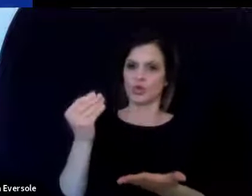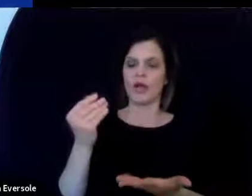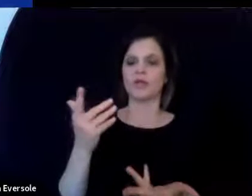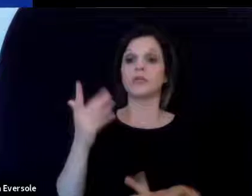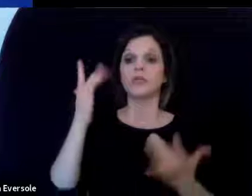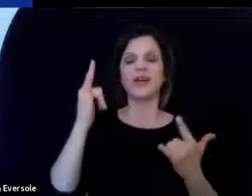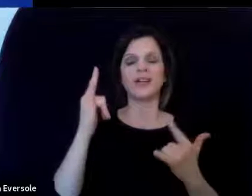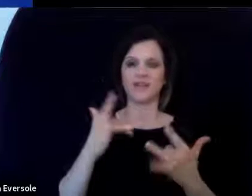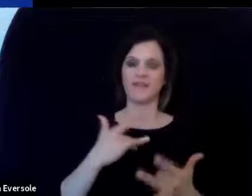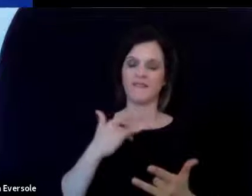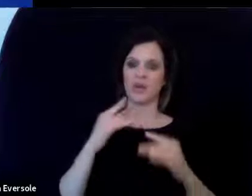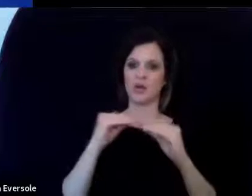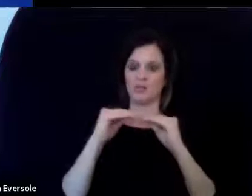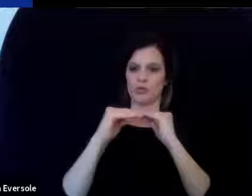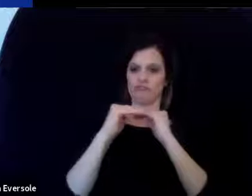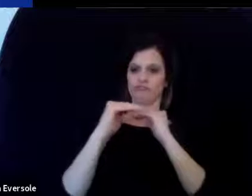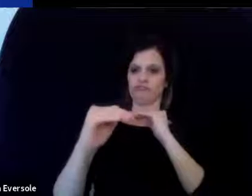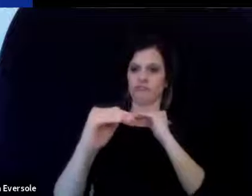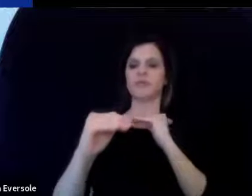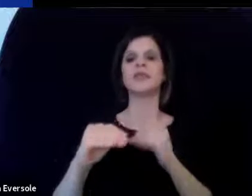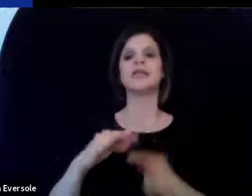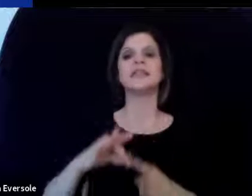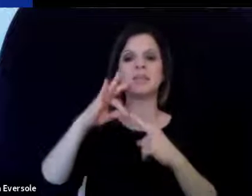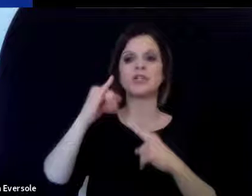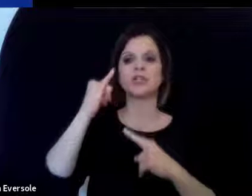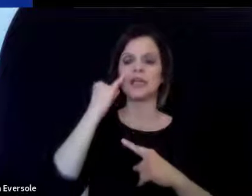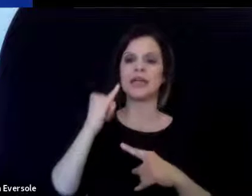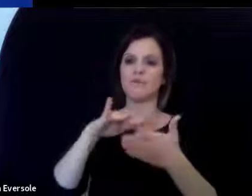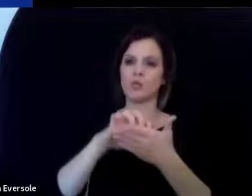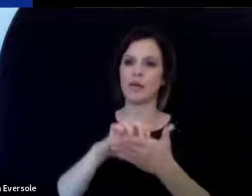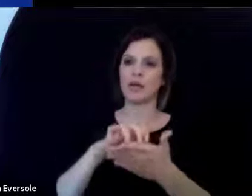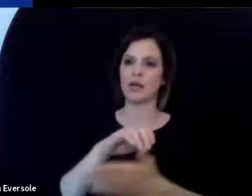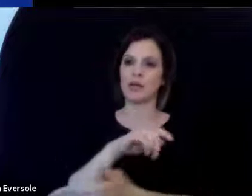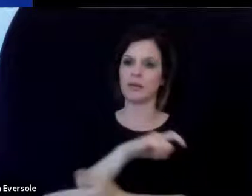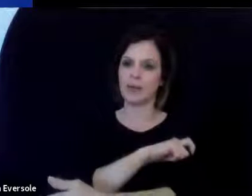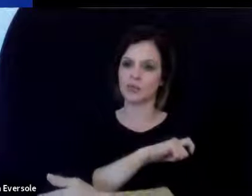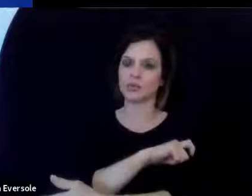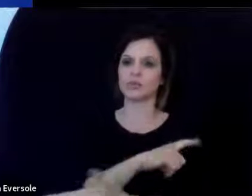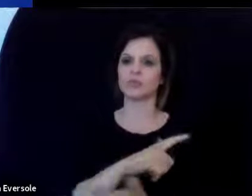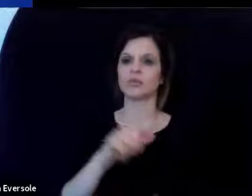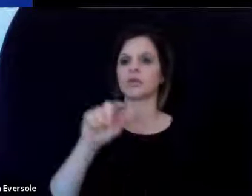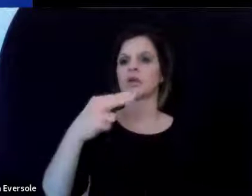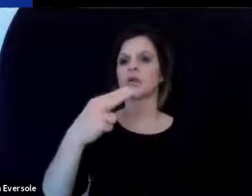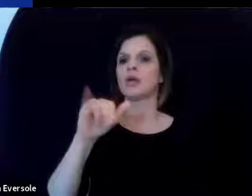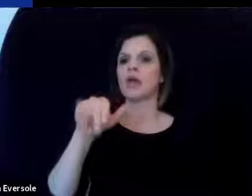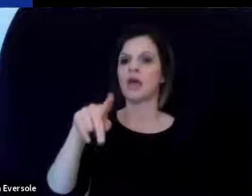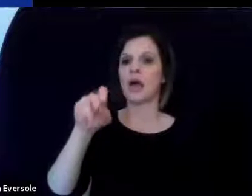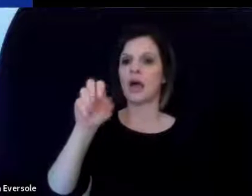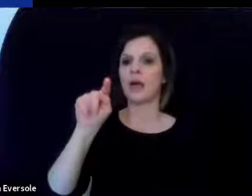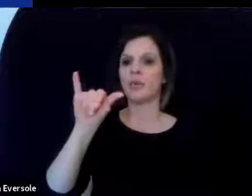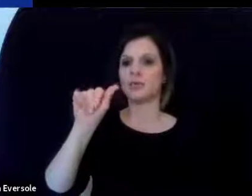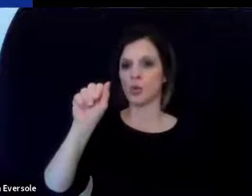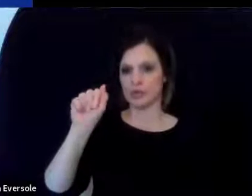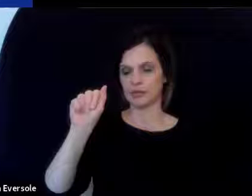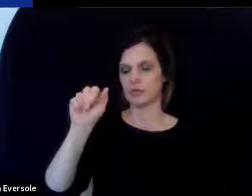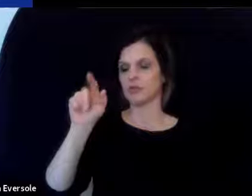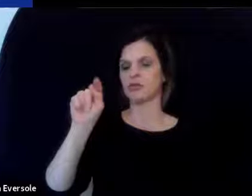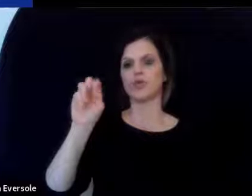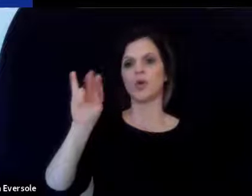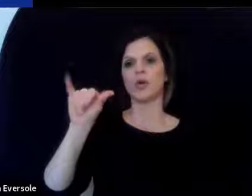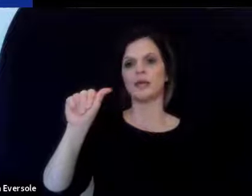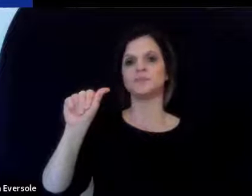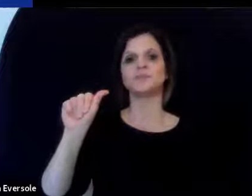especially if they're hypotonic. So it gives them stability, but then also too, it can help them then